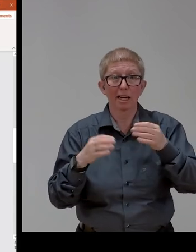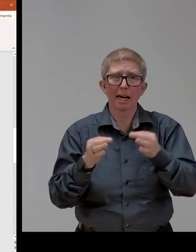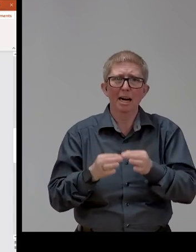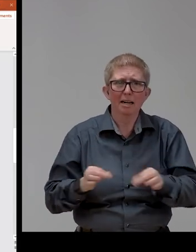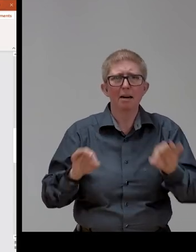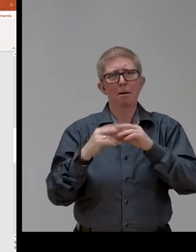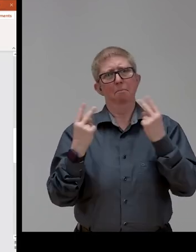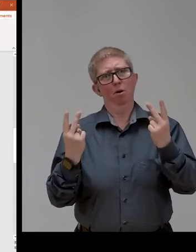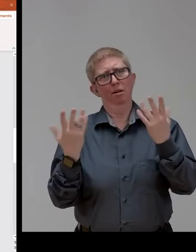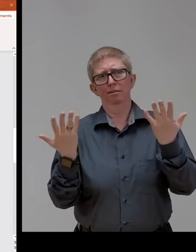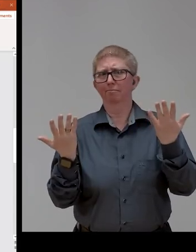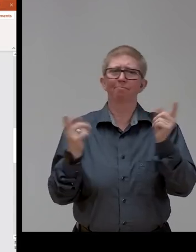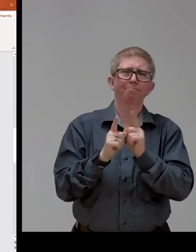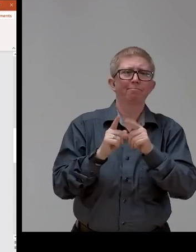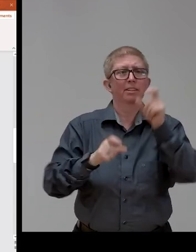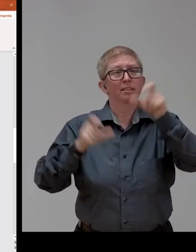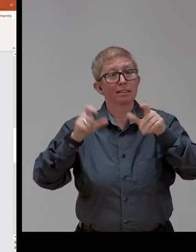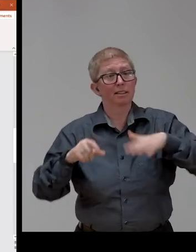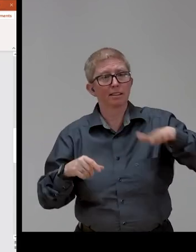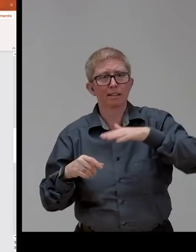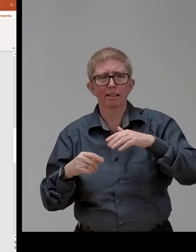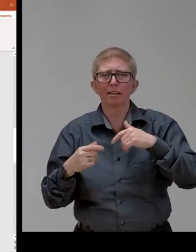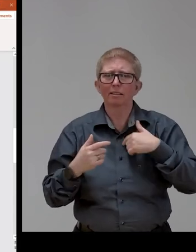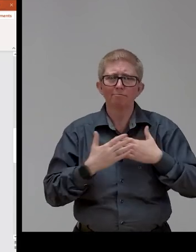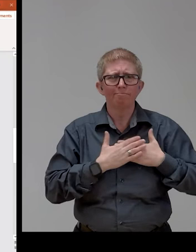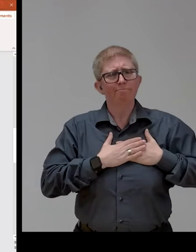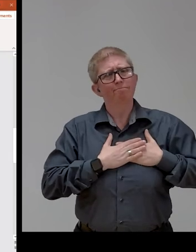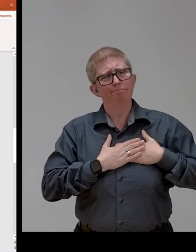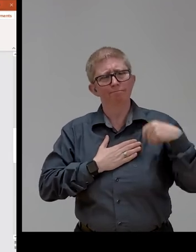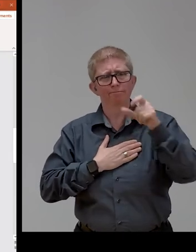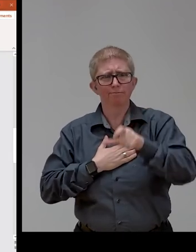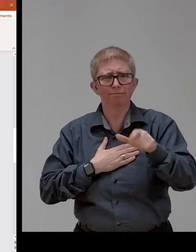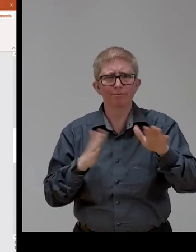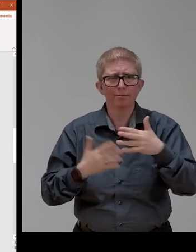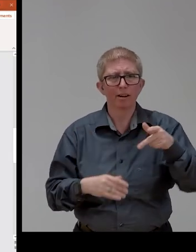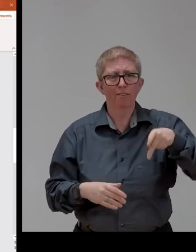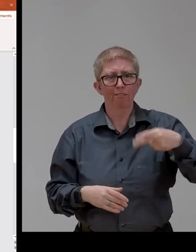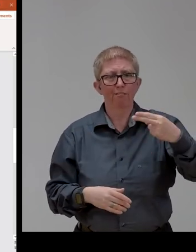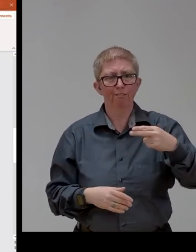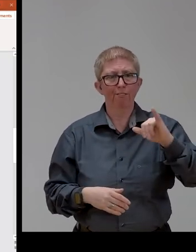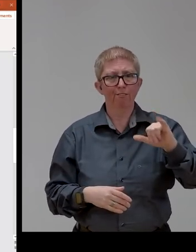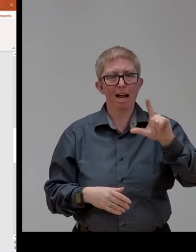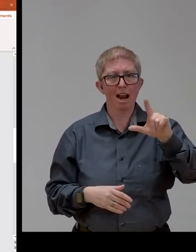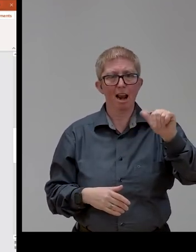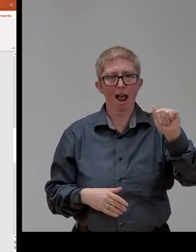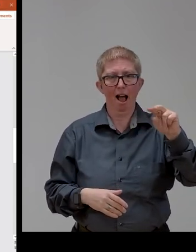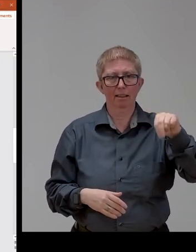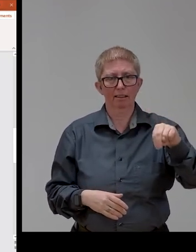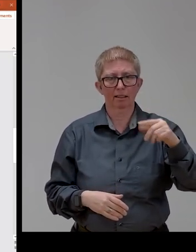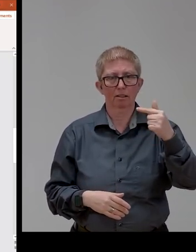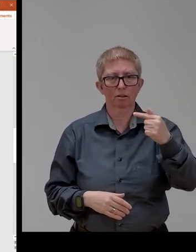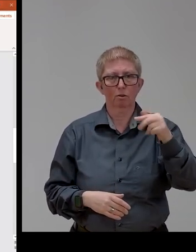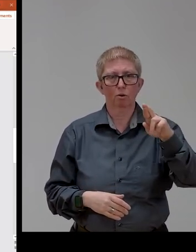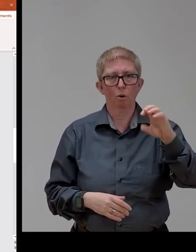observing over the years. Of course, I've read some, a lot of evidence, some reports, but this is how